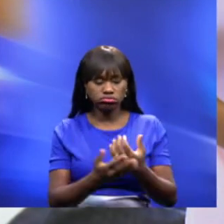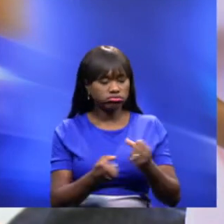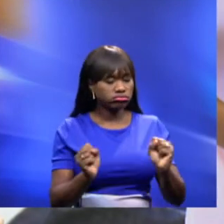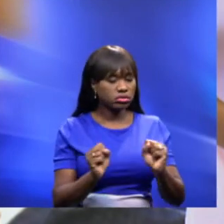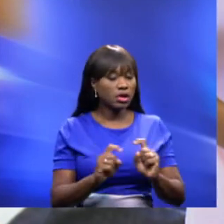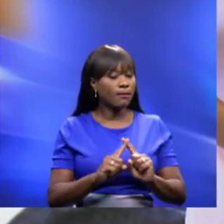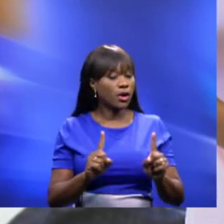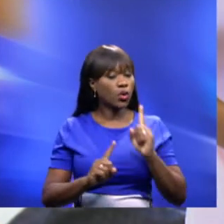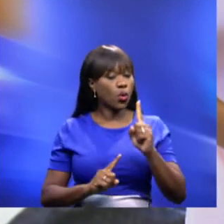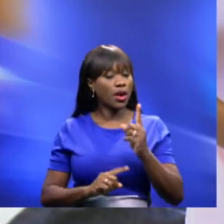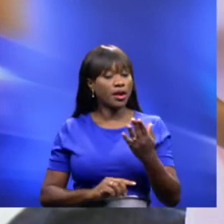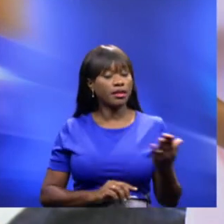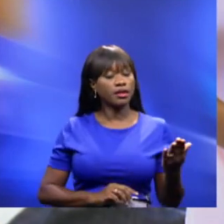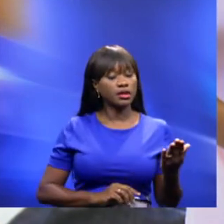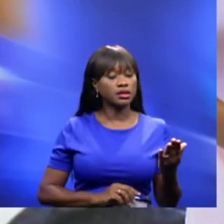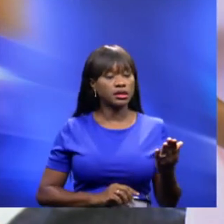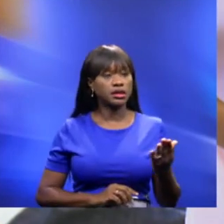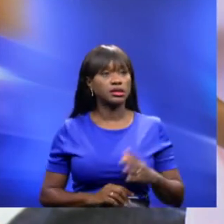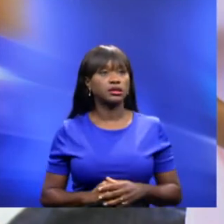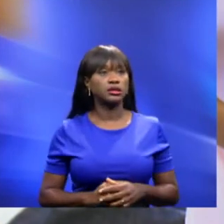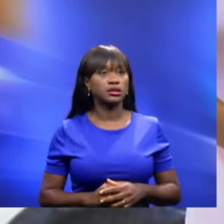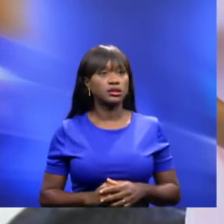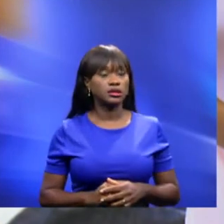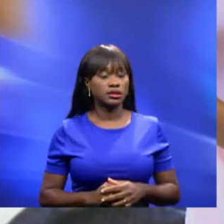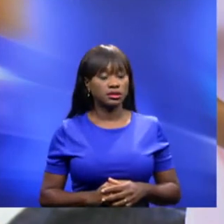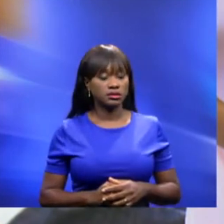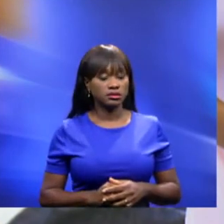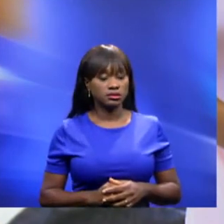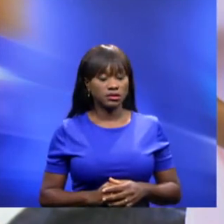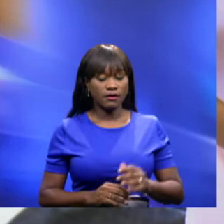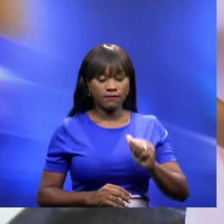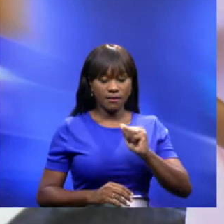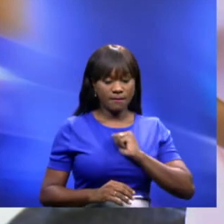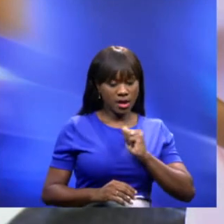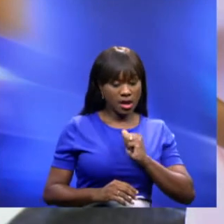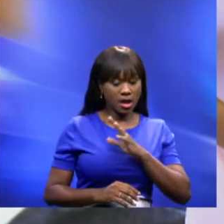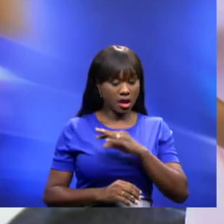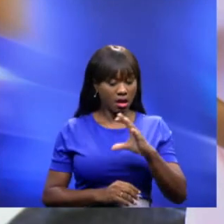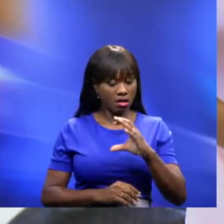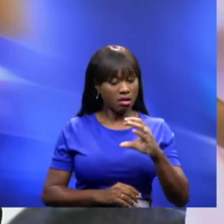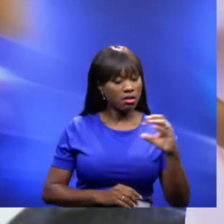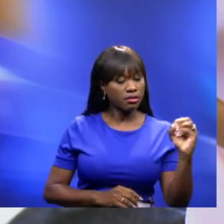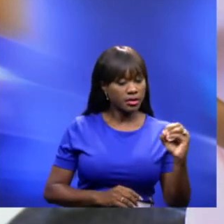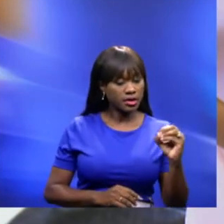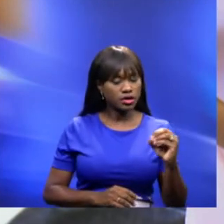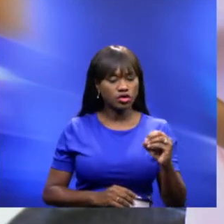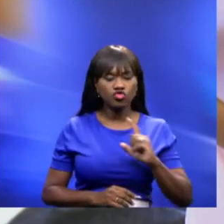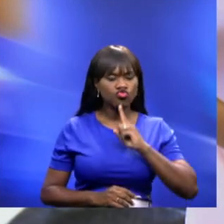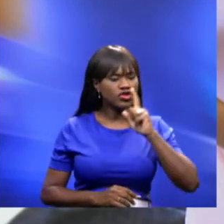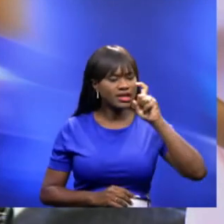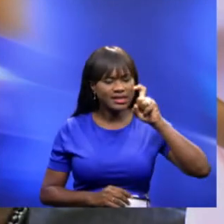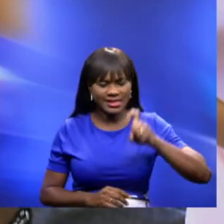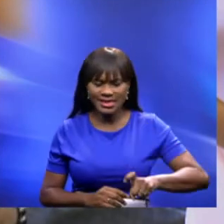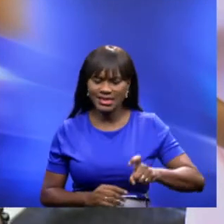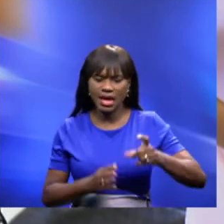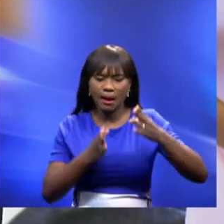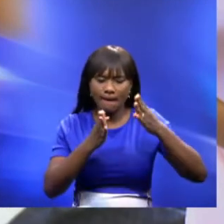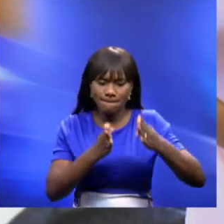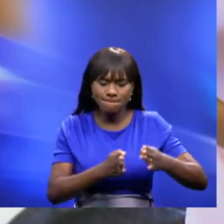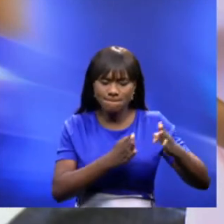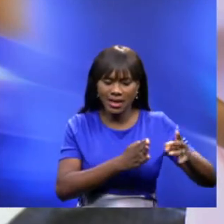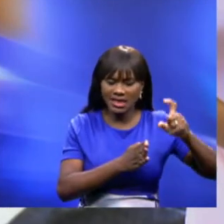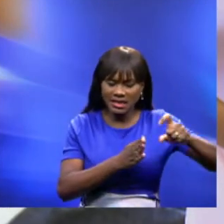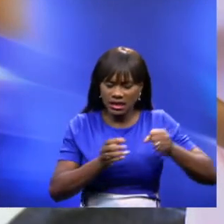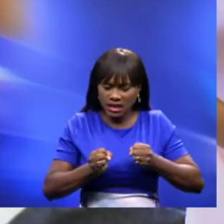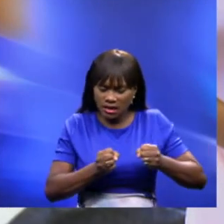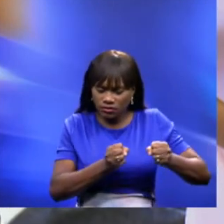say, though, that from a personal perspective and from the company perspective, you really need a plan. You need to strategize, you need to